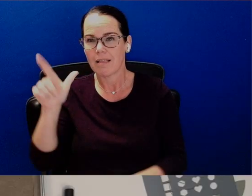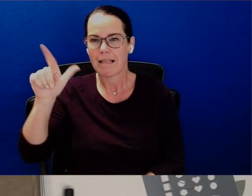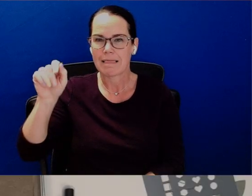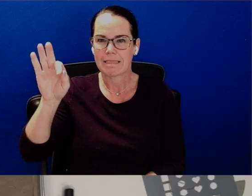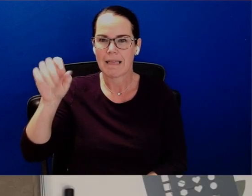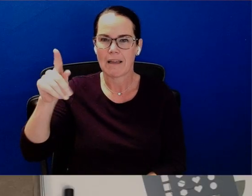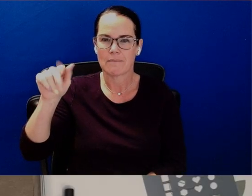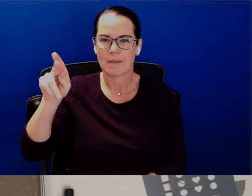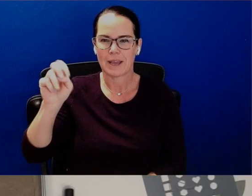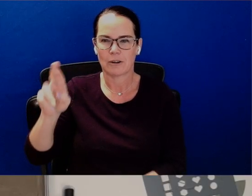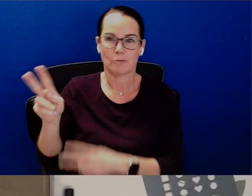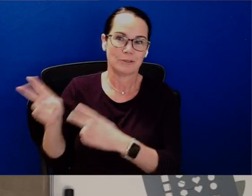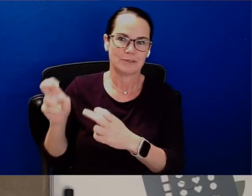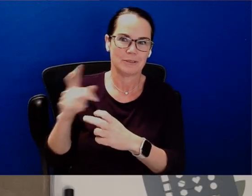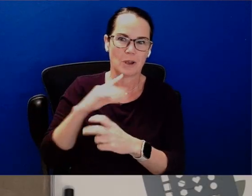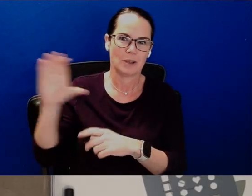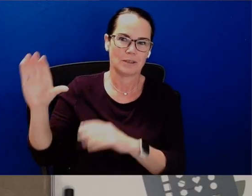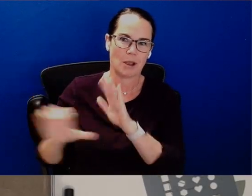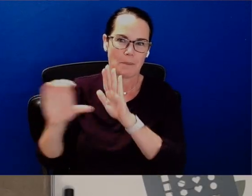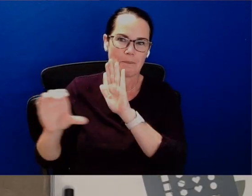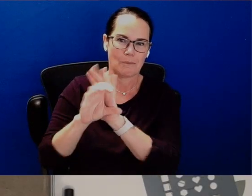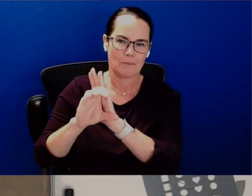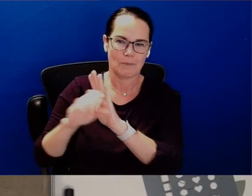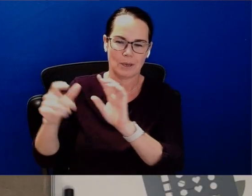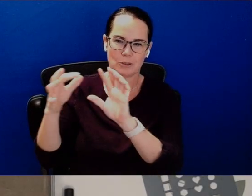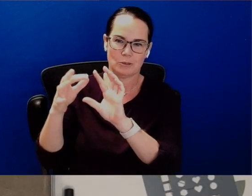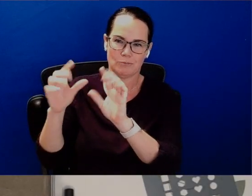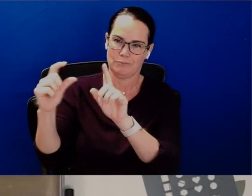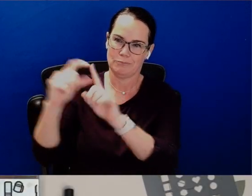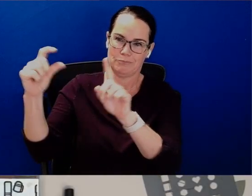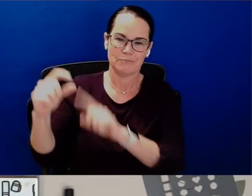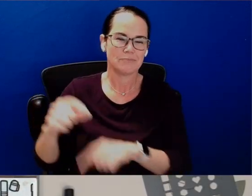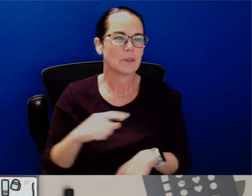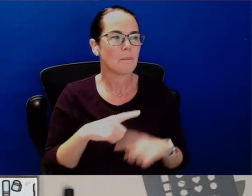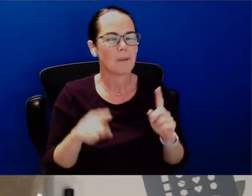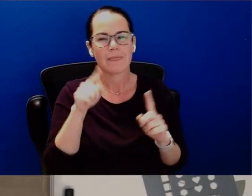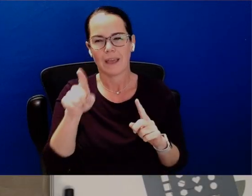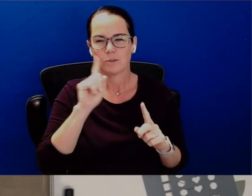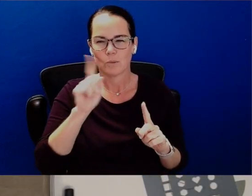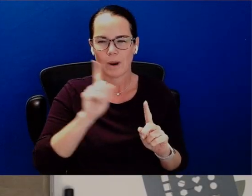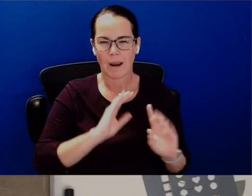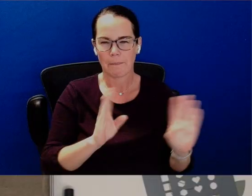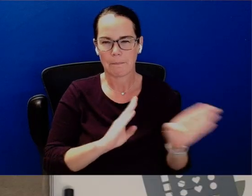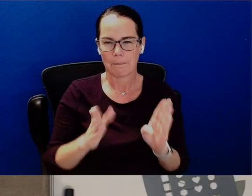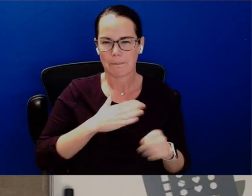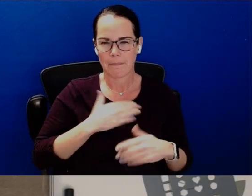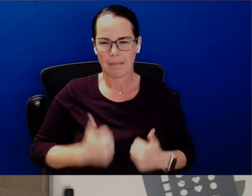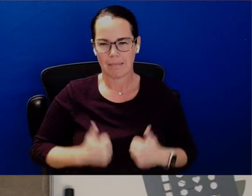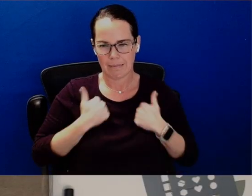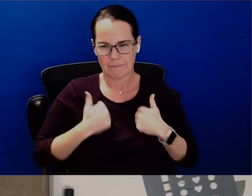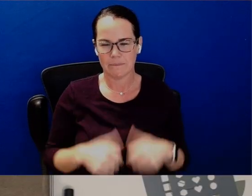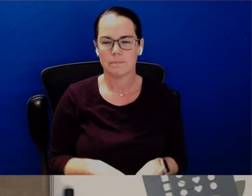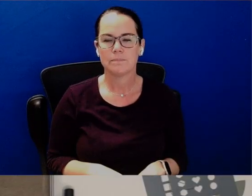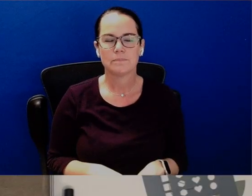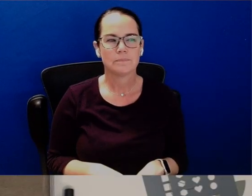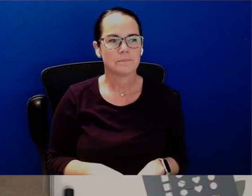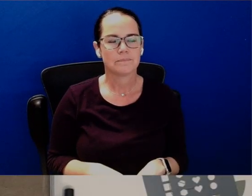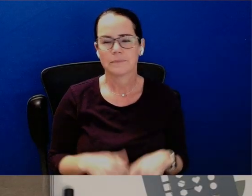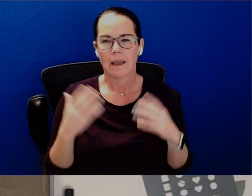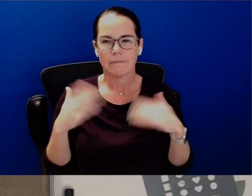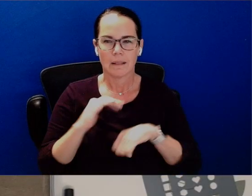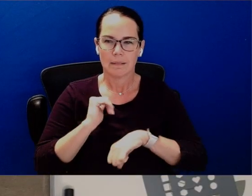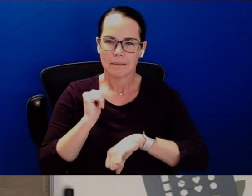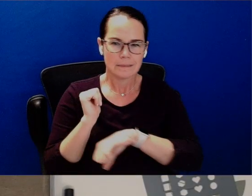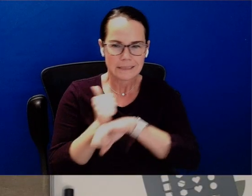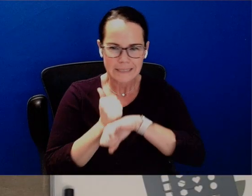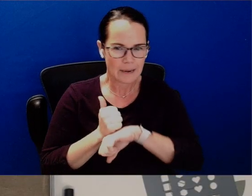Not to steal a copyrighted term, but this is where I keep my life. I haven't done a setup